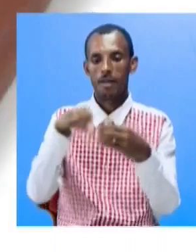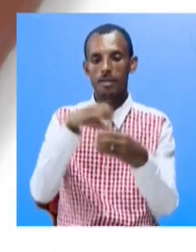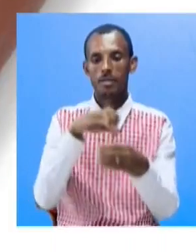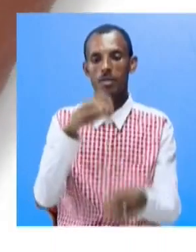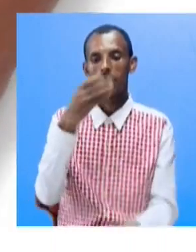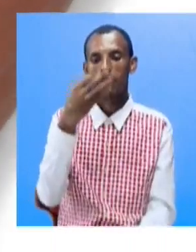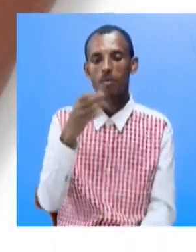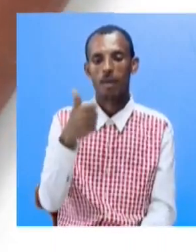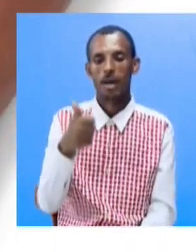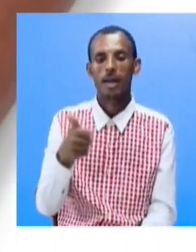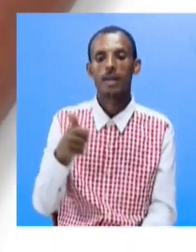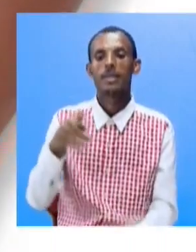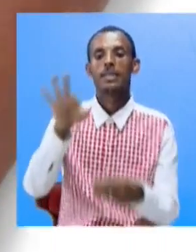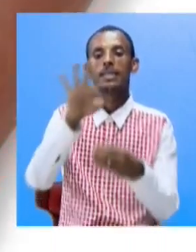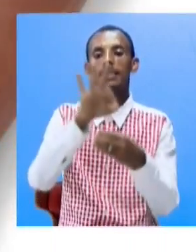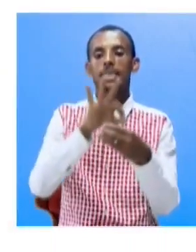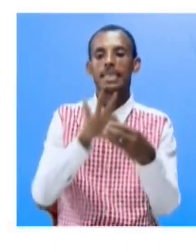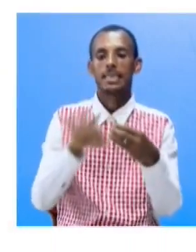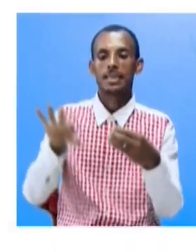a circle.